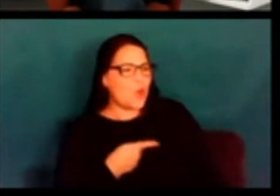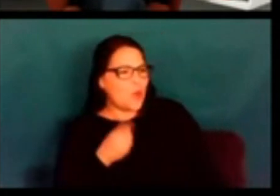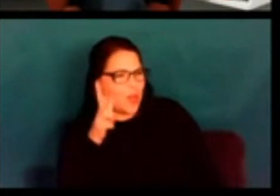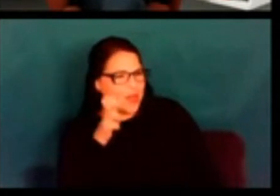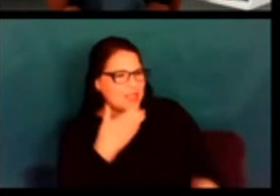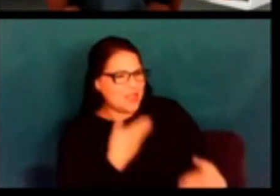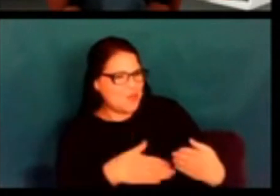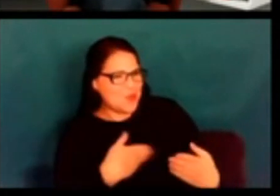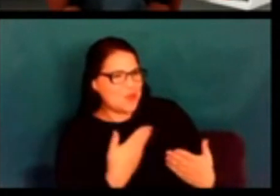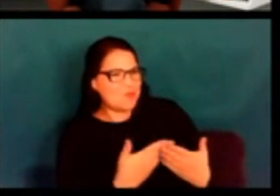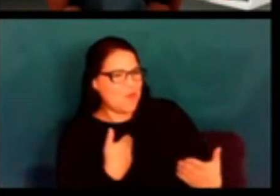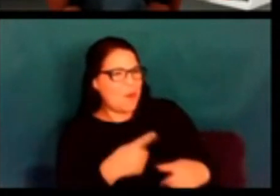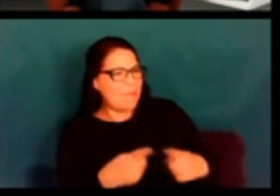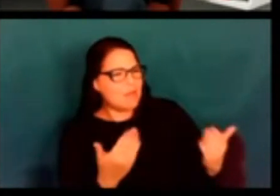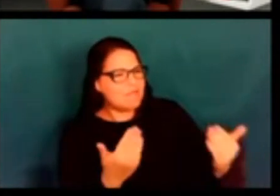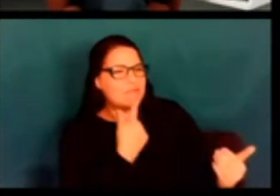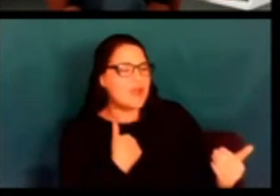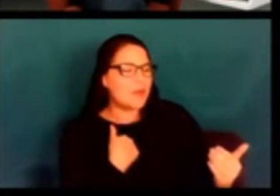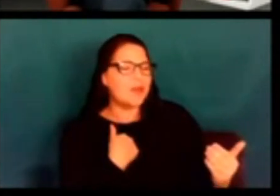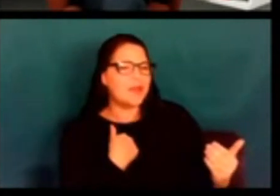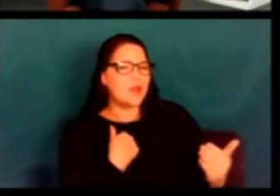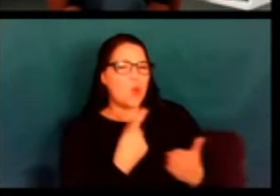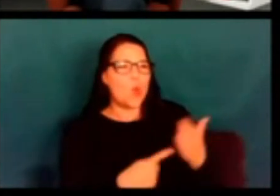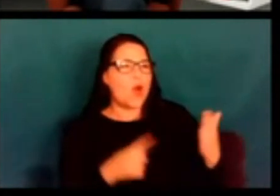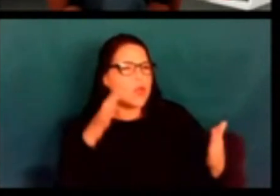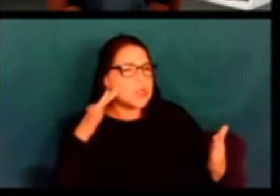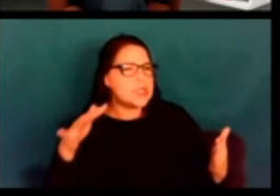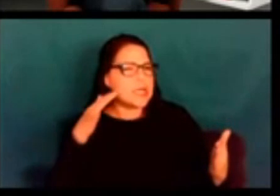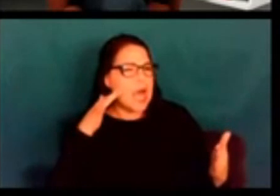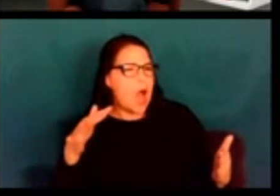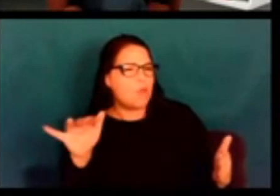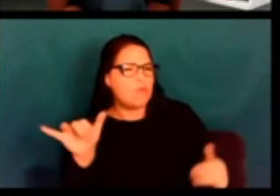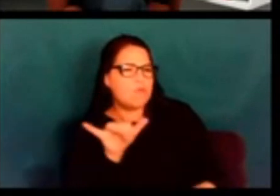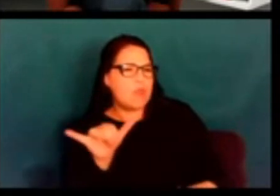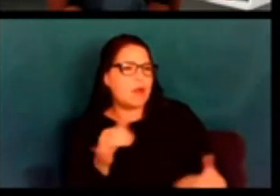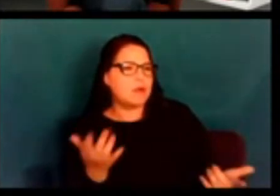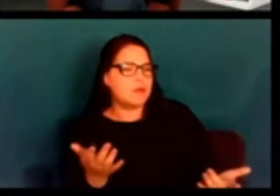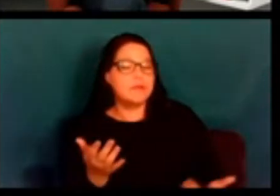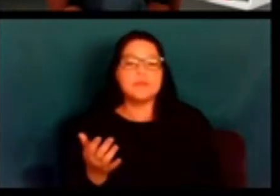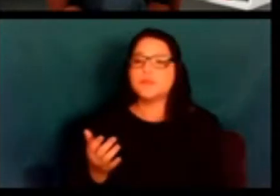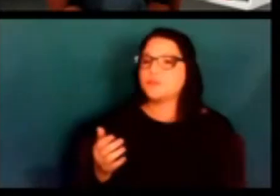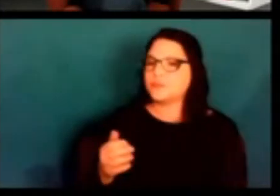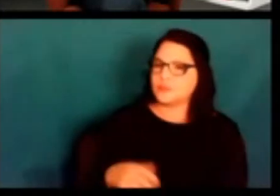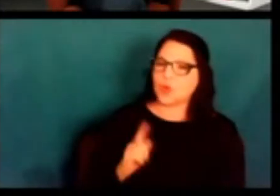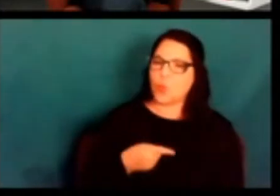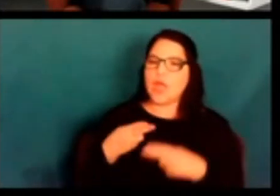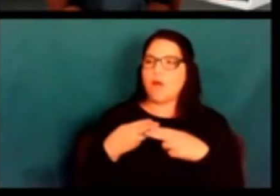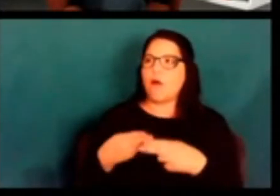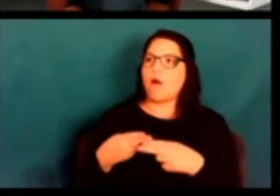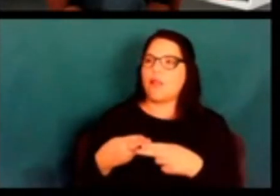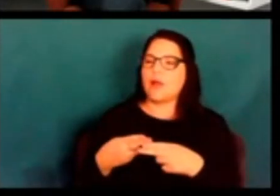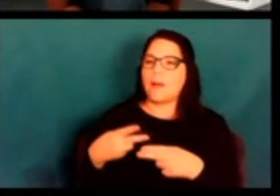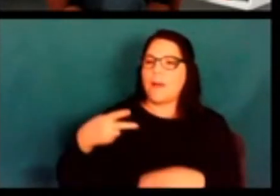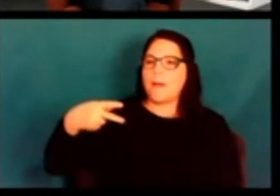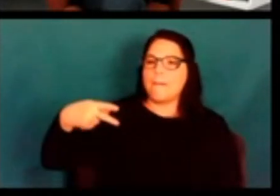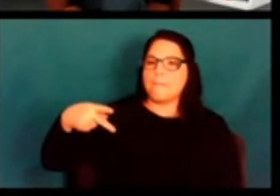music beforehand, but tell us a little bit what that sound is. That, we call it